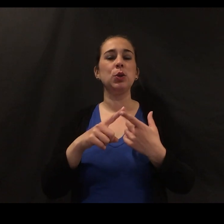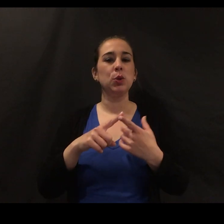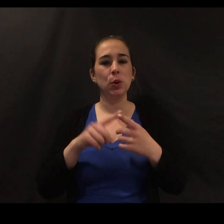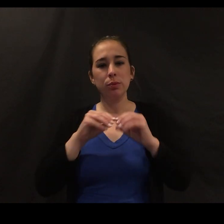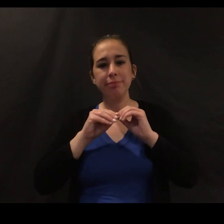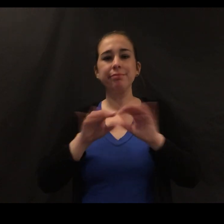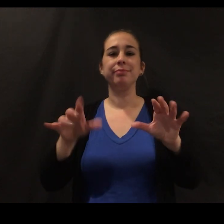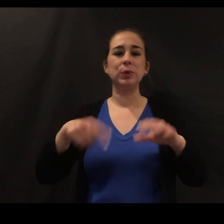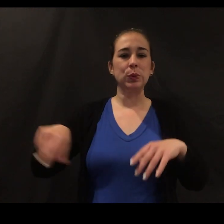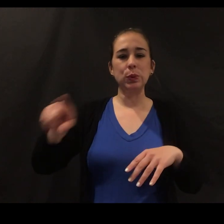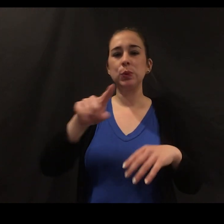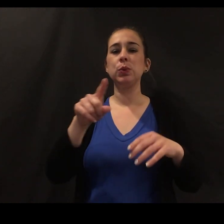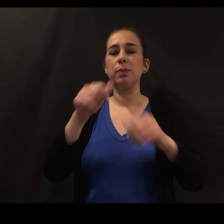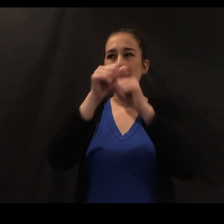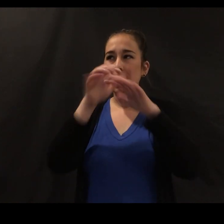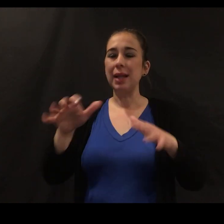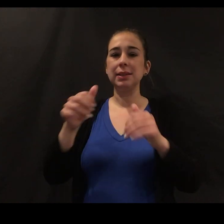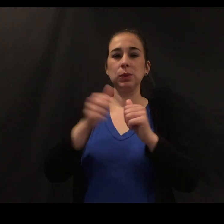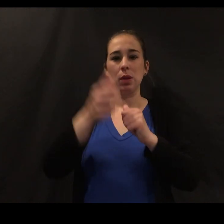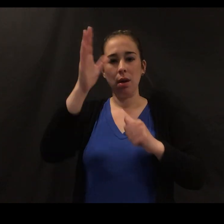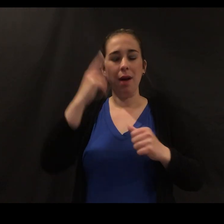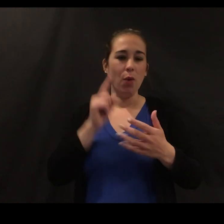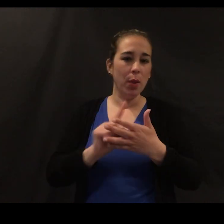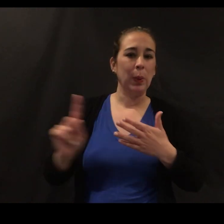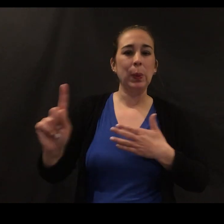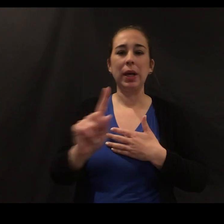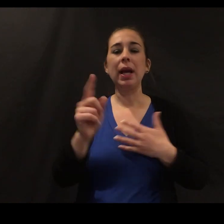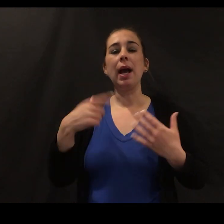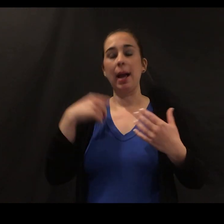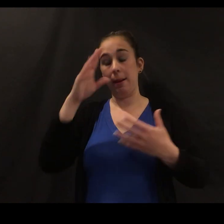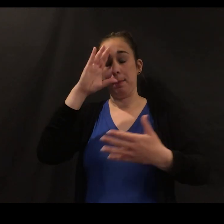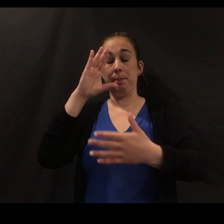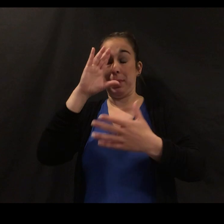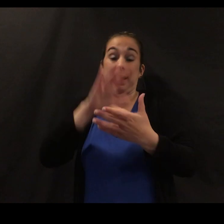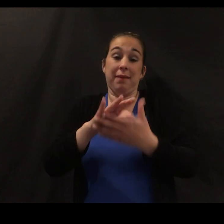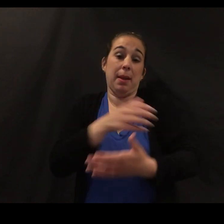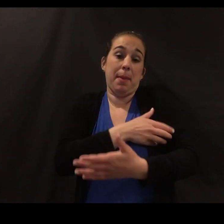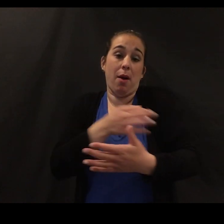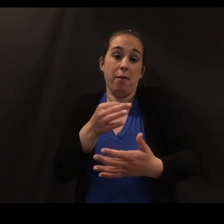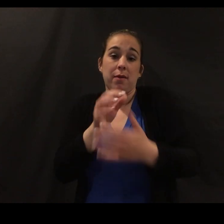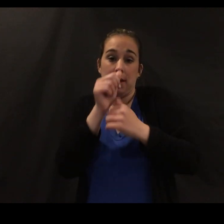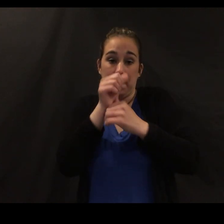from God. I do believe in the power of blessing. You know, so many times in life, we hear so many